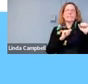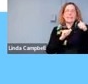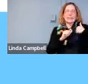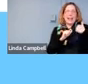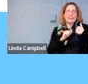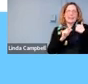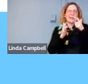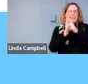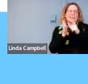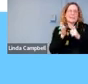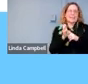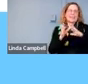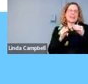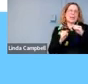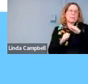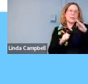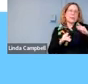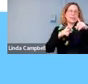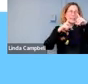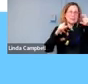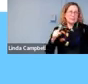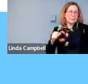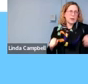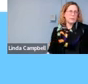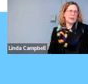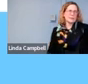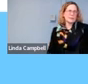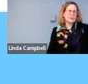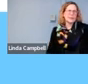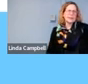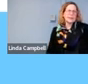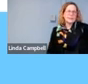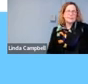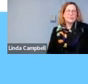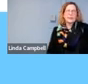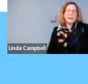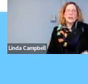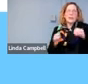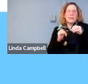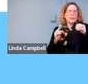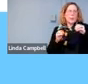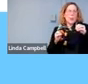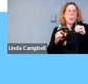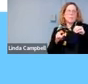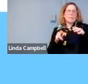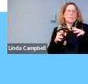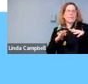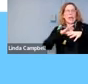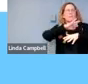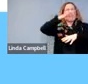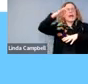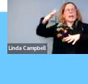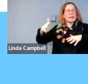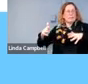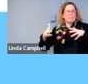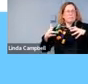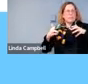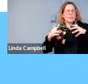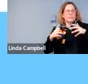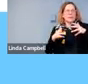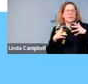Addressing aquatic invasive species in Canada is legally and bureaucratically complex. There are